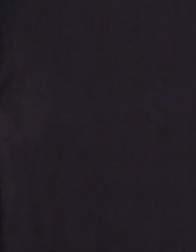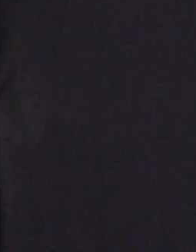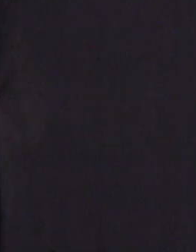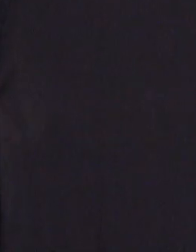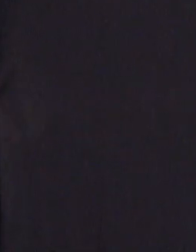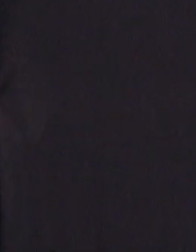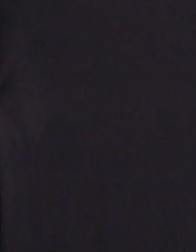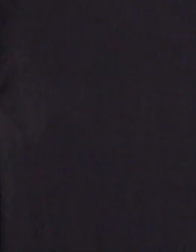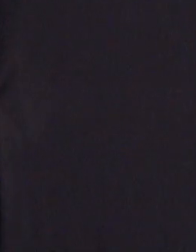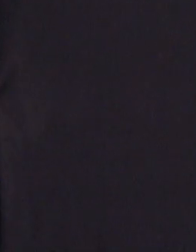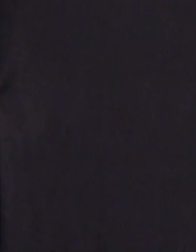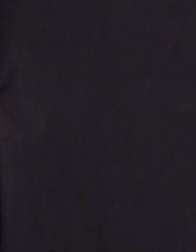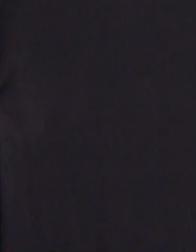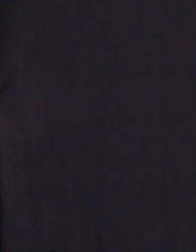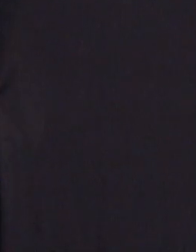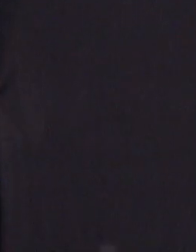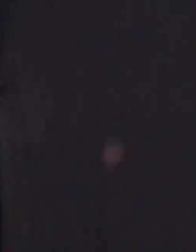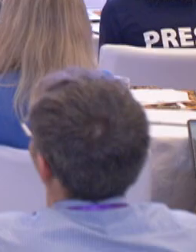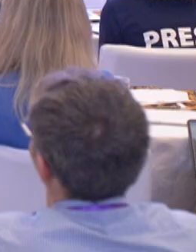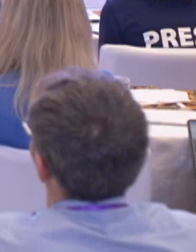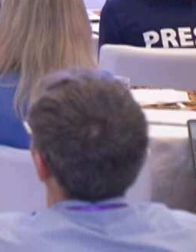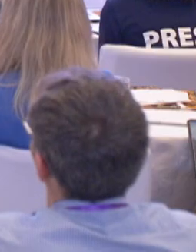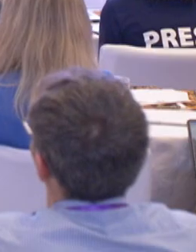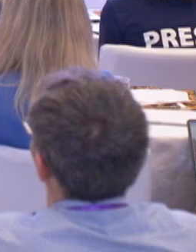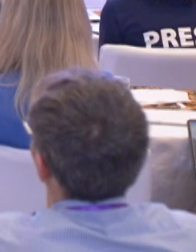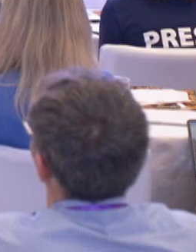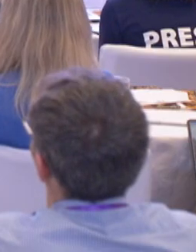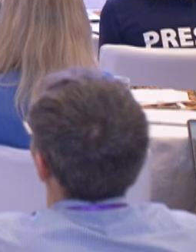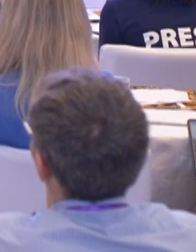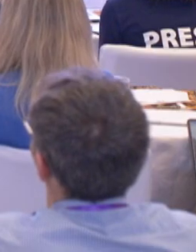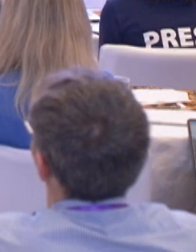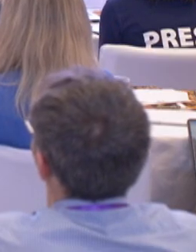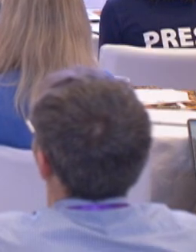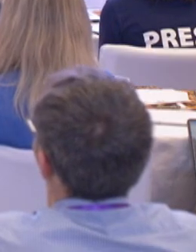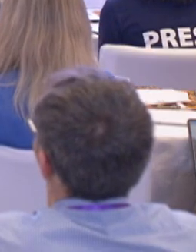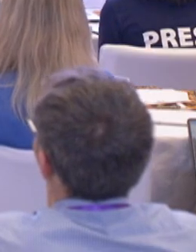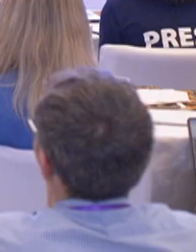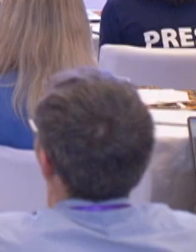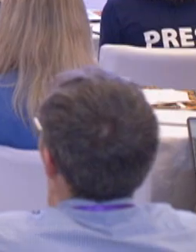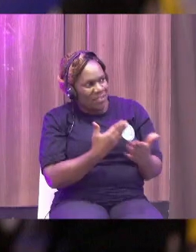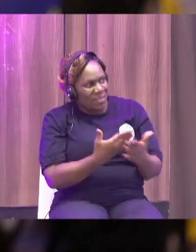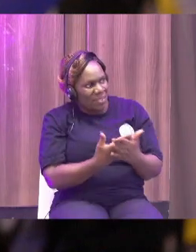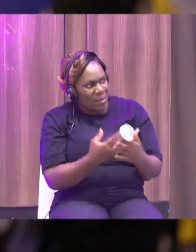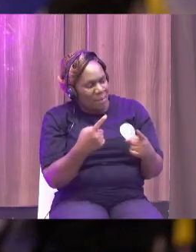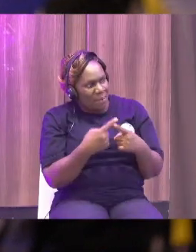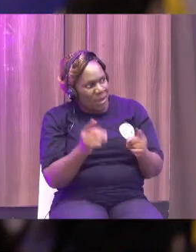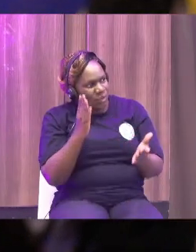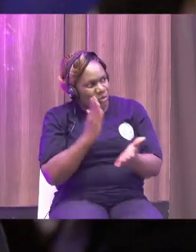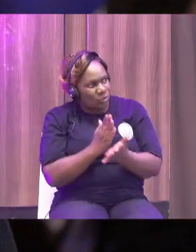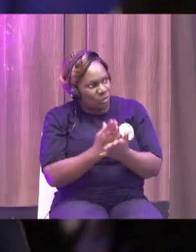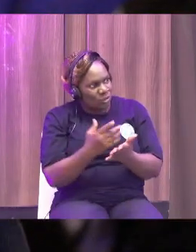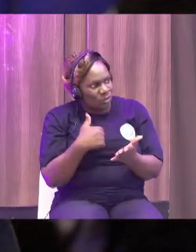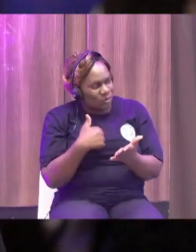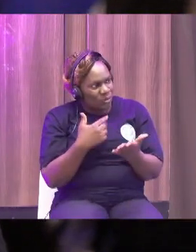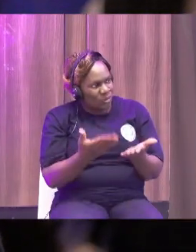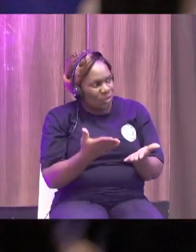take a short nap during this presentation, Zane wants to tell you it's perfectly okay. So thank you. Stephanie, first of all, my comment is